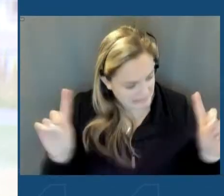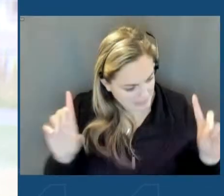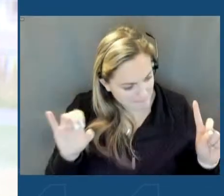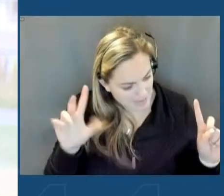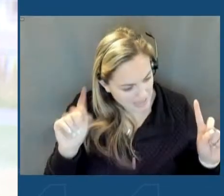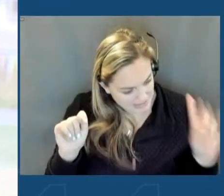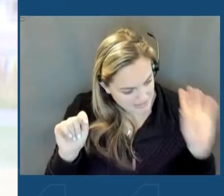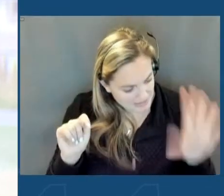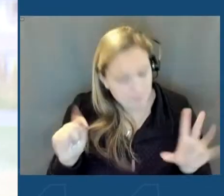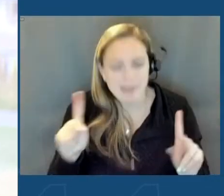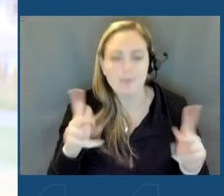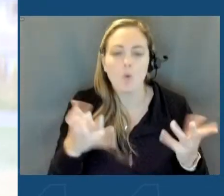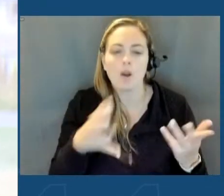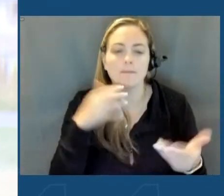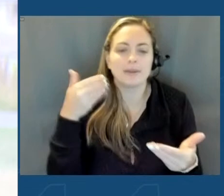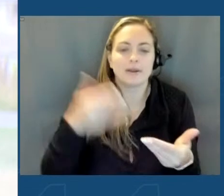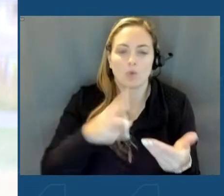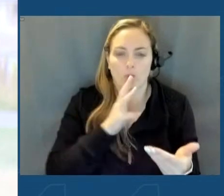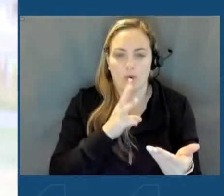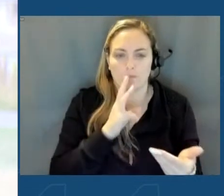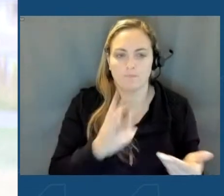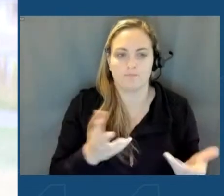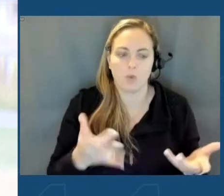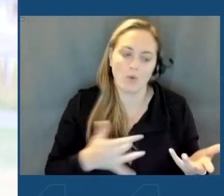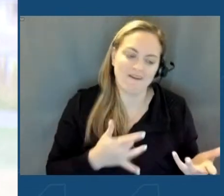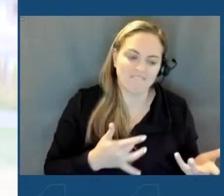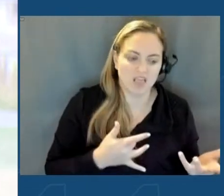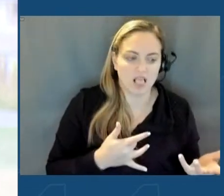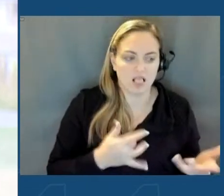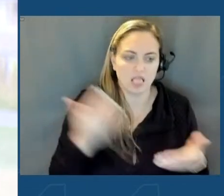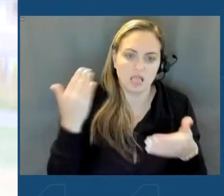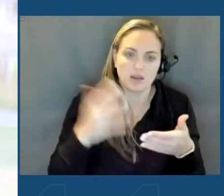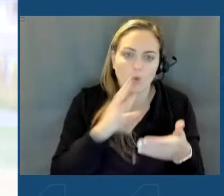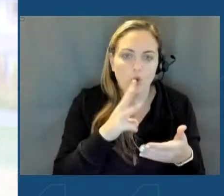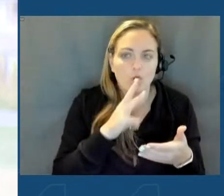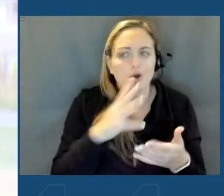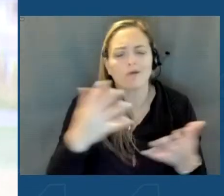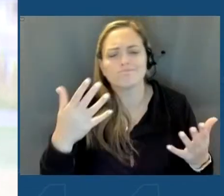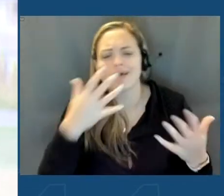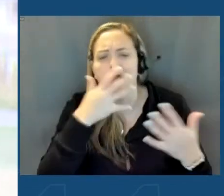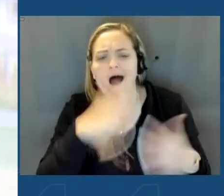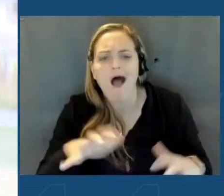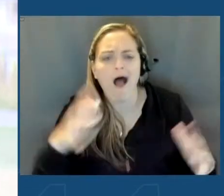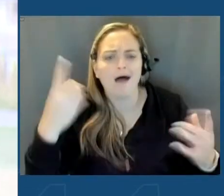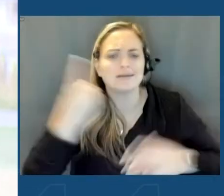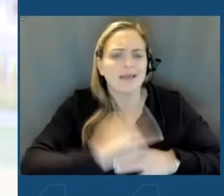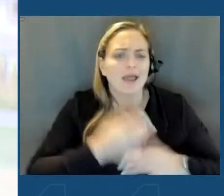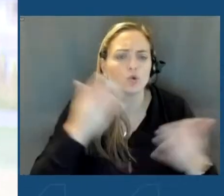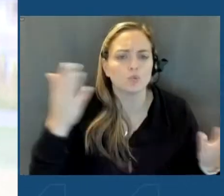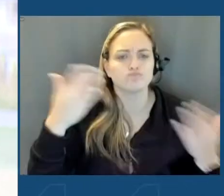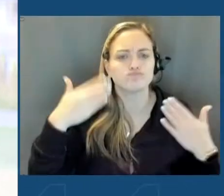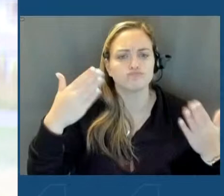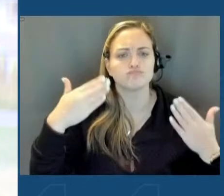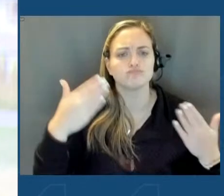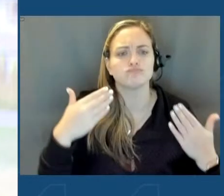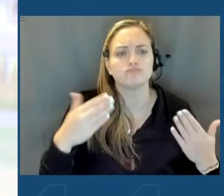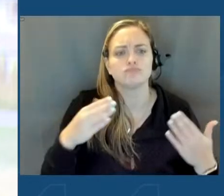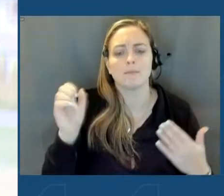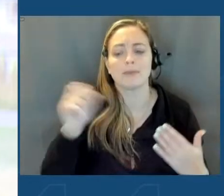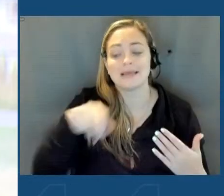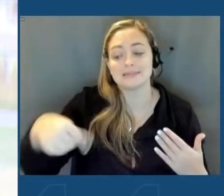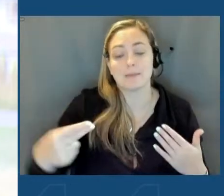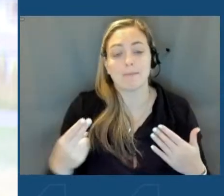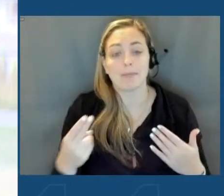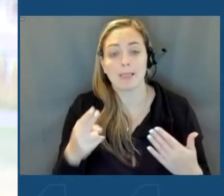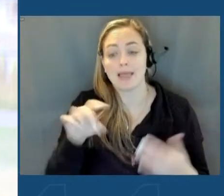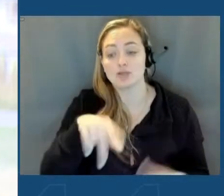people want to be near water. They want to feel wet. They want to cool off on a hot day. So what would be more fun than a splash pad? A